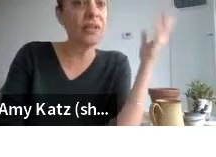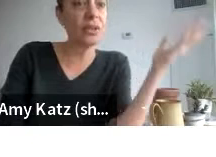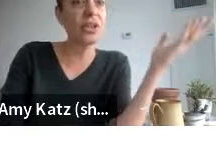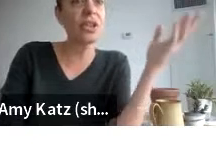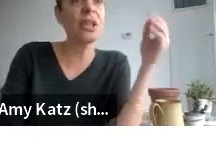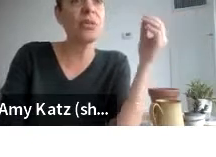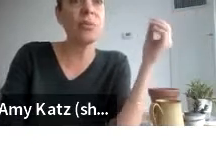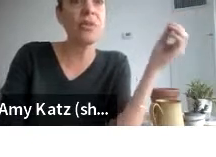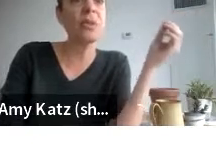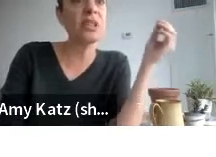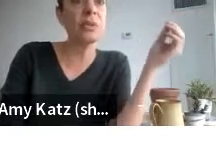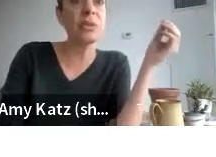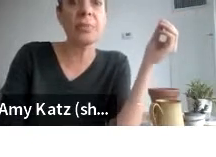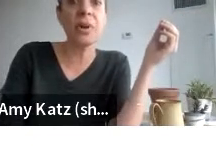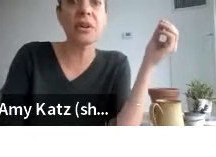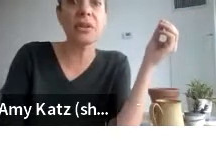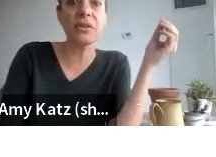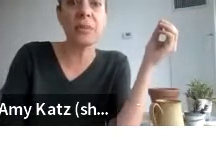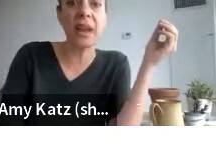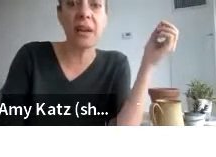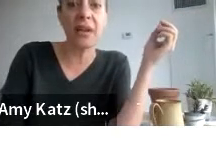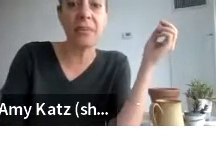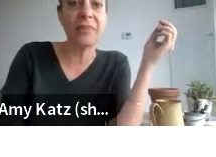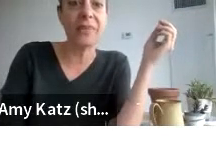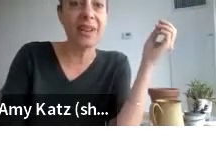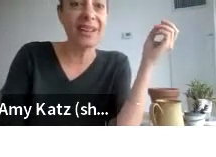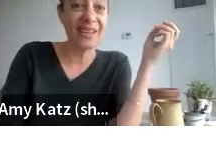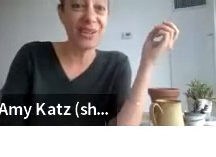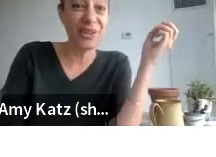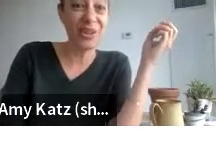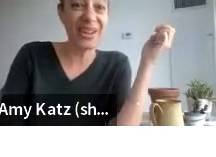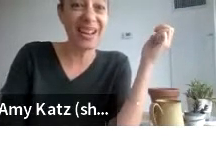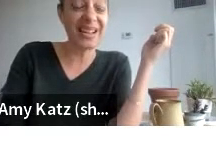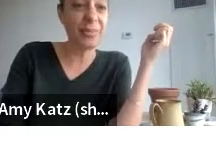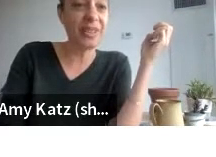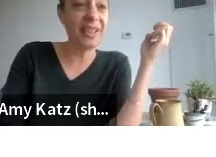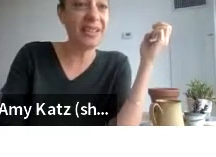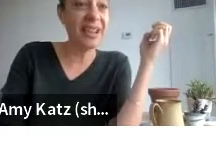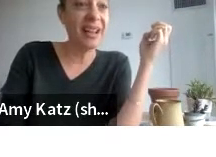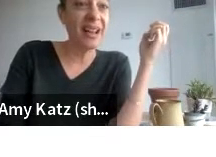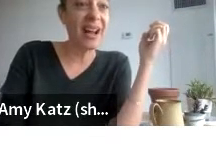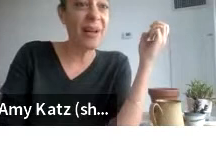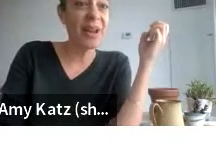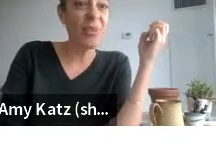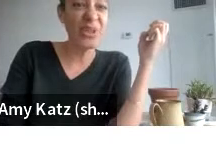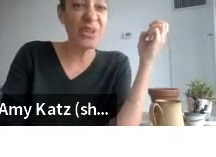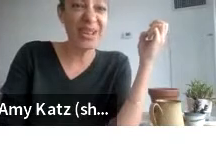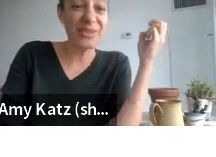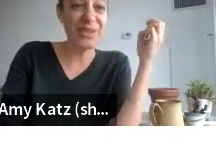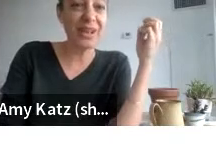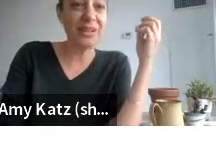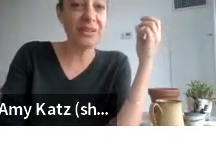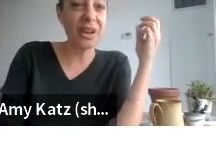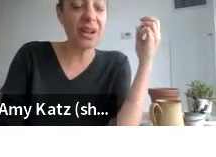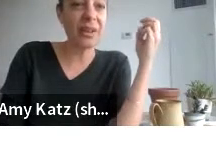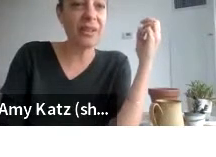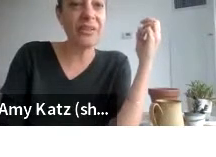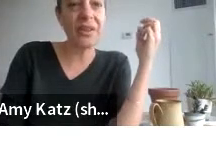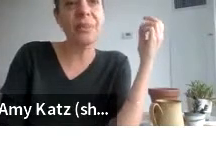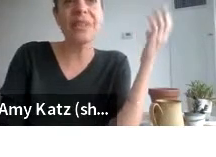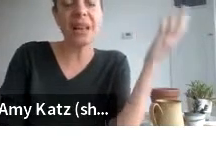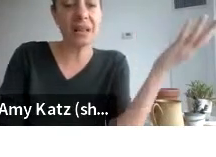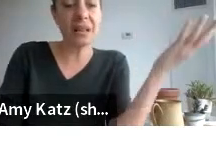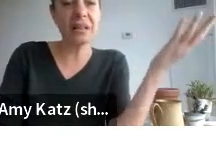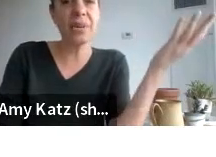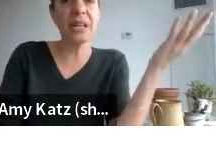ventilation infiltration in removing respiratory particles from the air. You can go to the next slide, please. And I warn you, the next few slides are it's